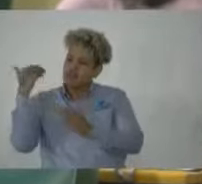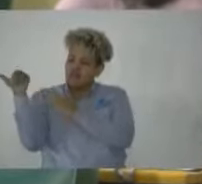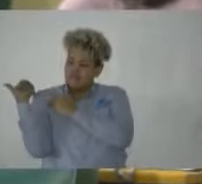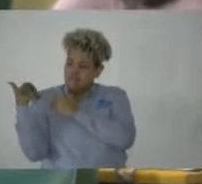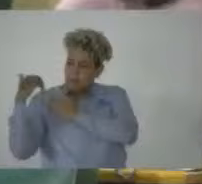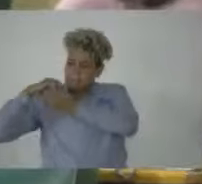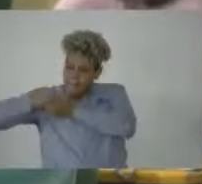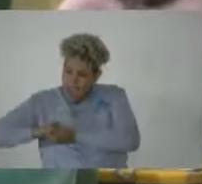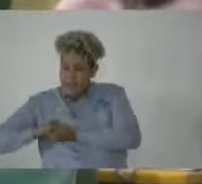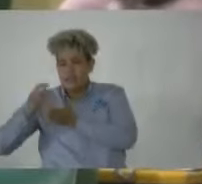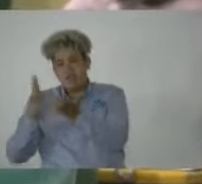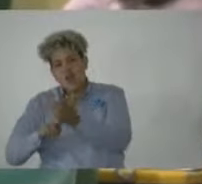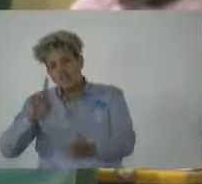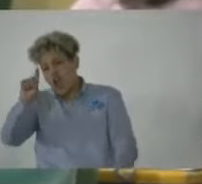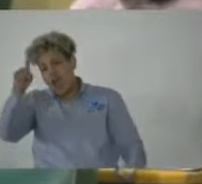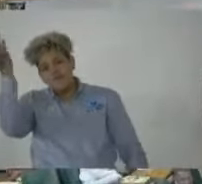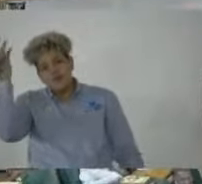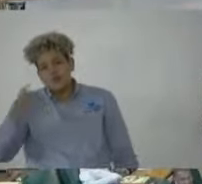binding obligation.